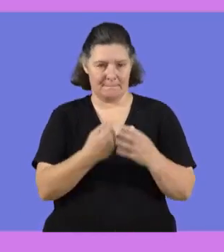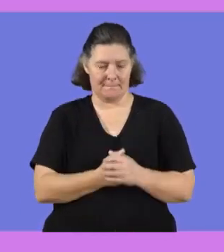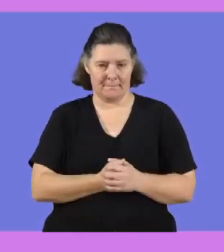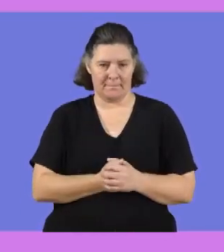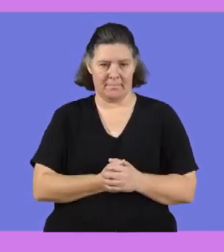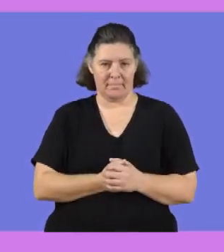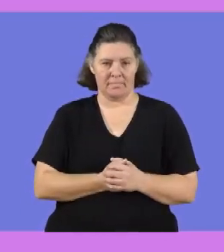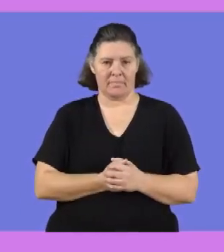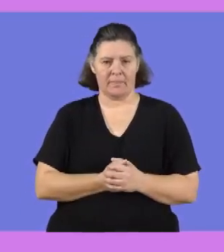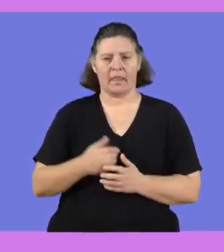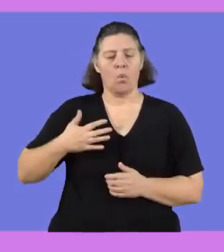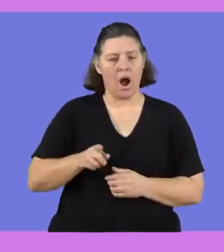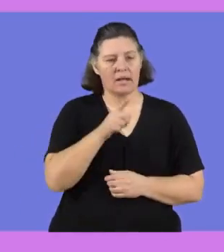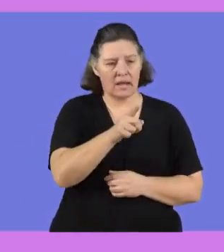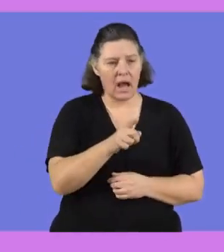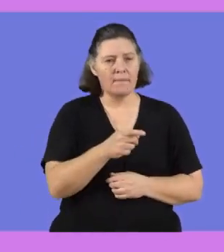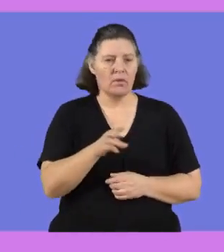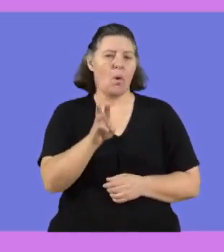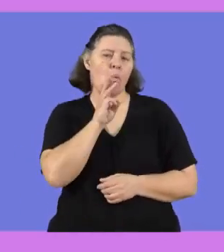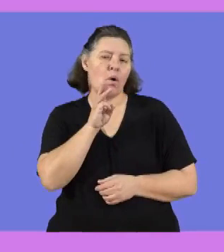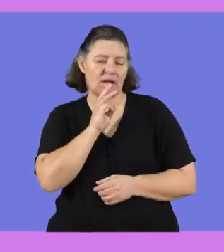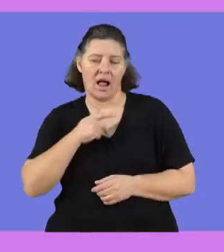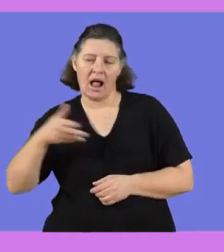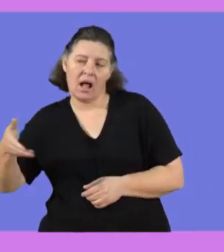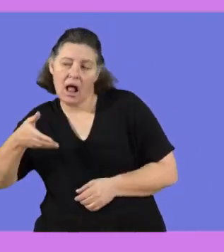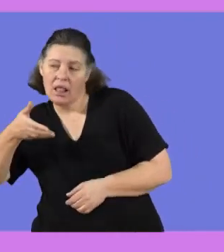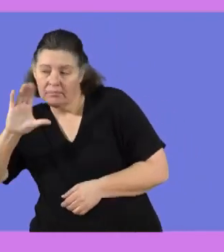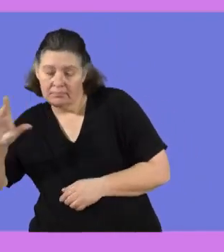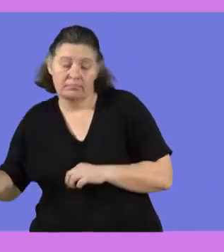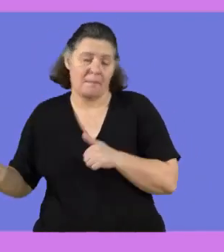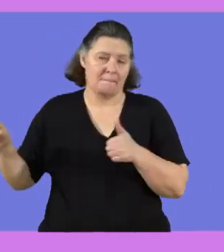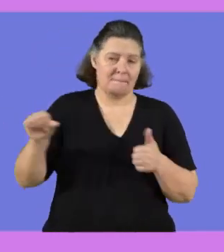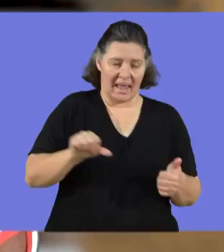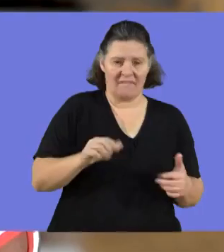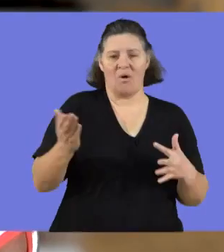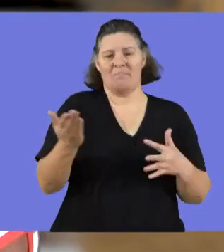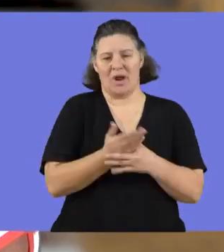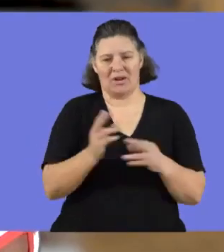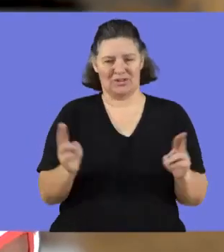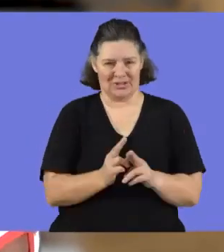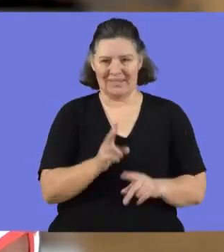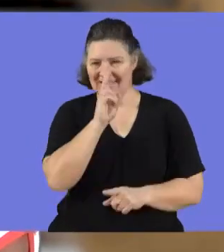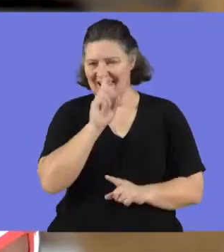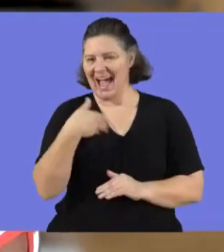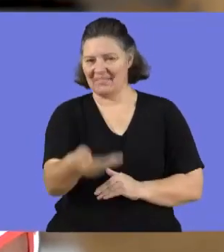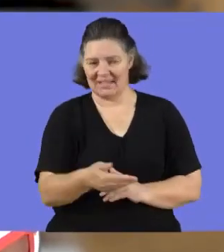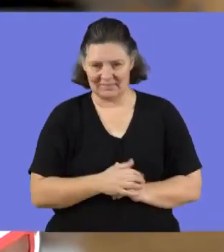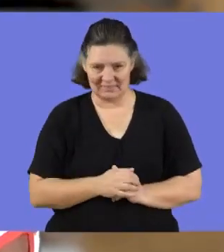17,149. So this is the answer that we got. I just want you to get a glass of water.